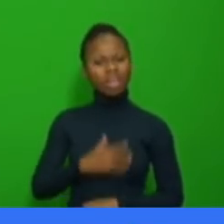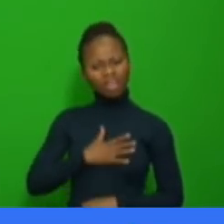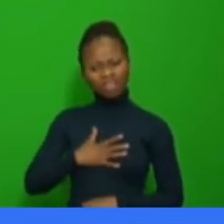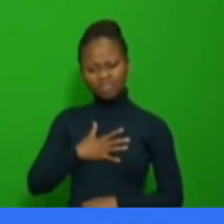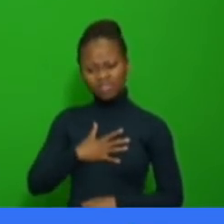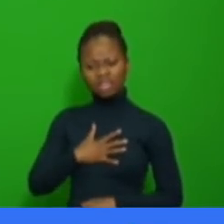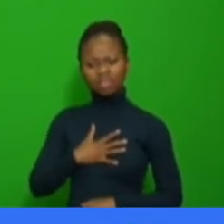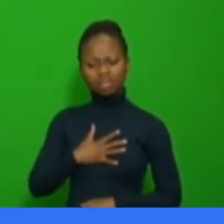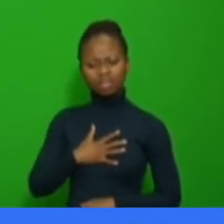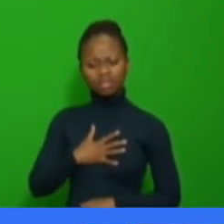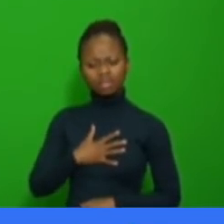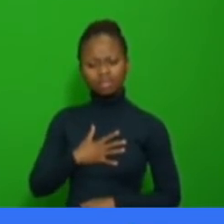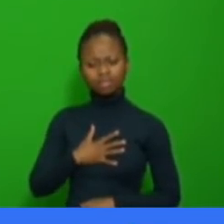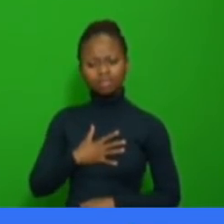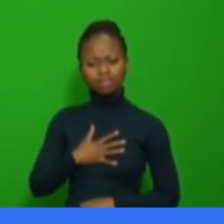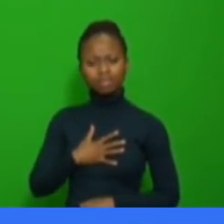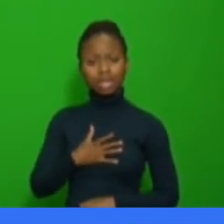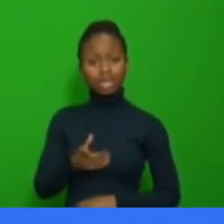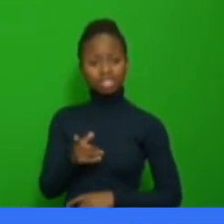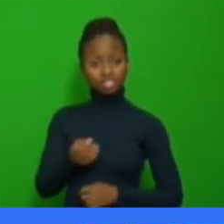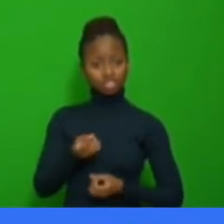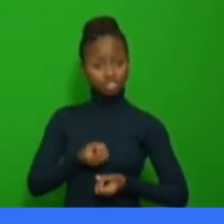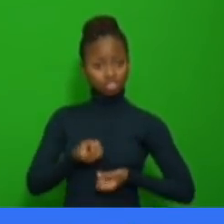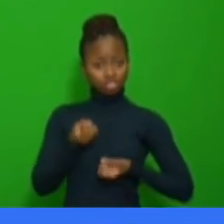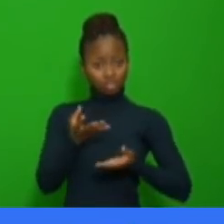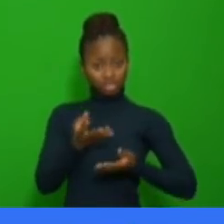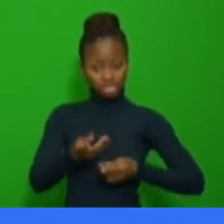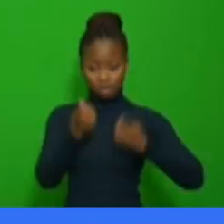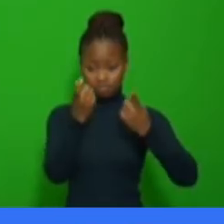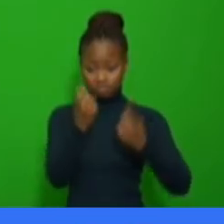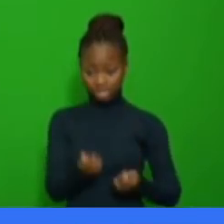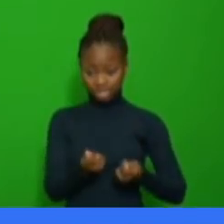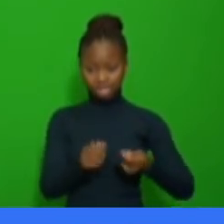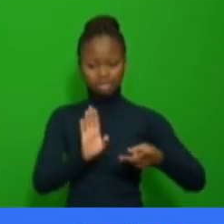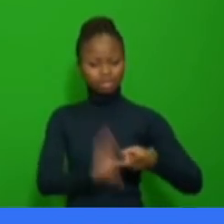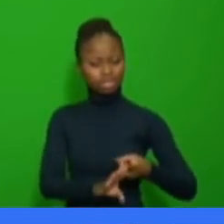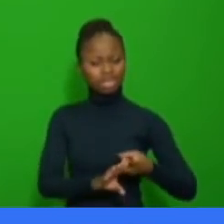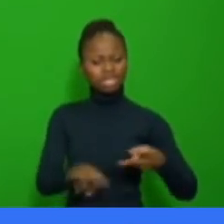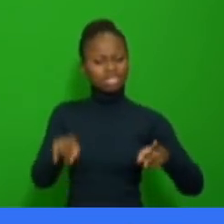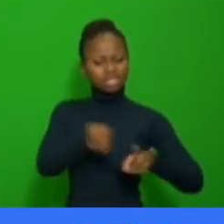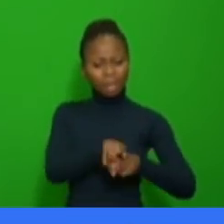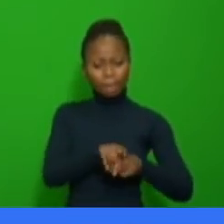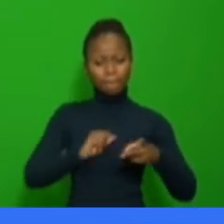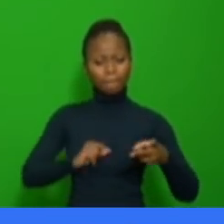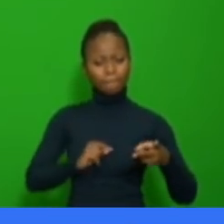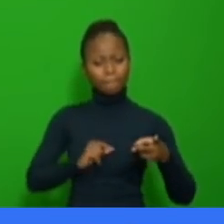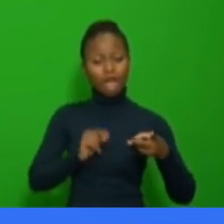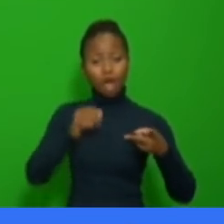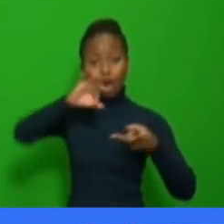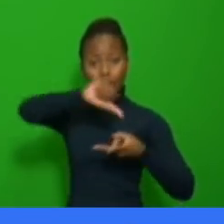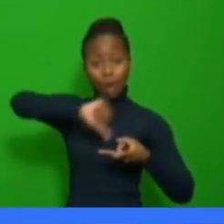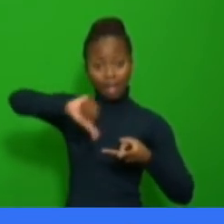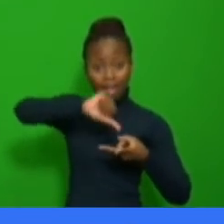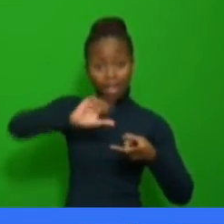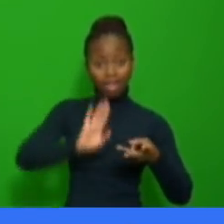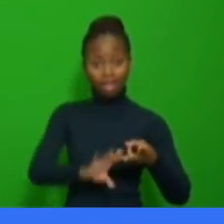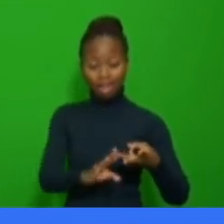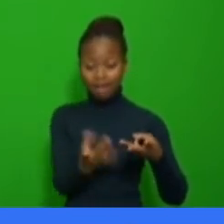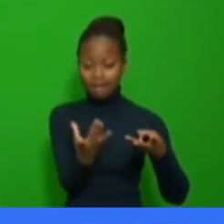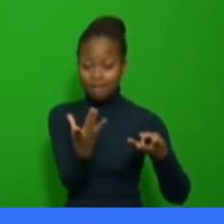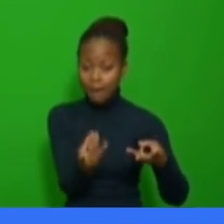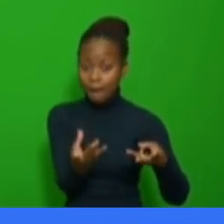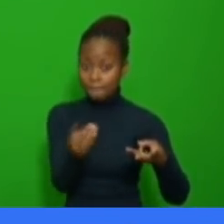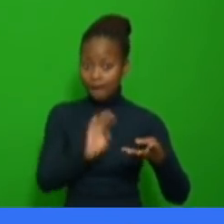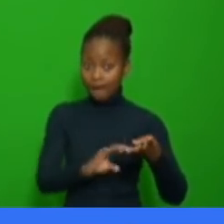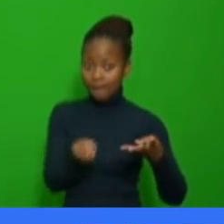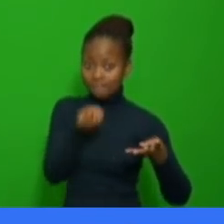moderation in meat and services prices, oil prices are expected to remain elevated and global food prices